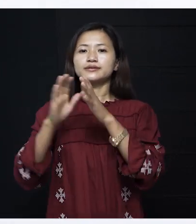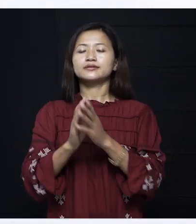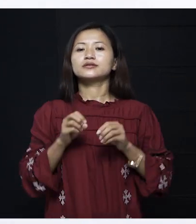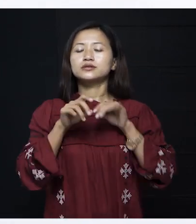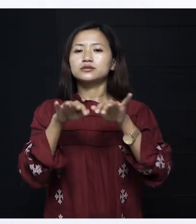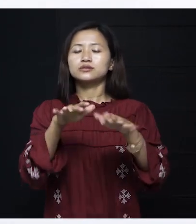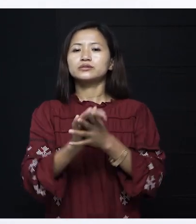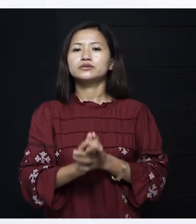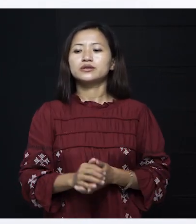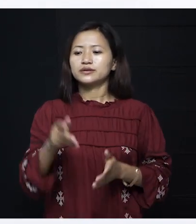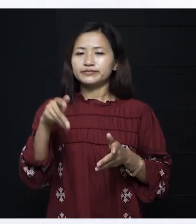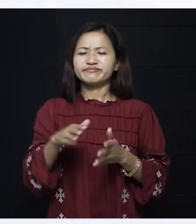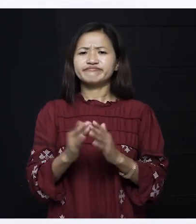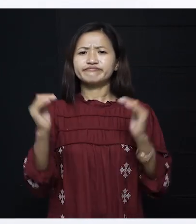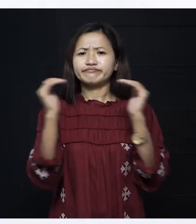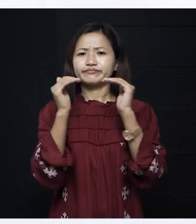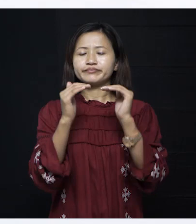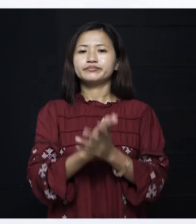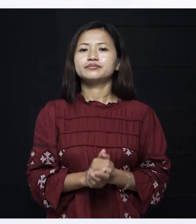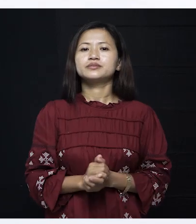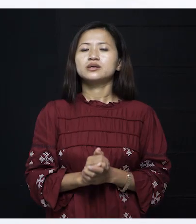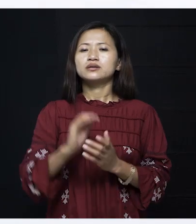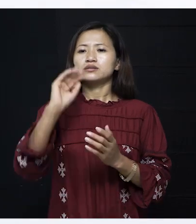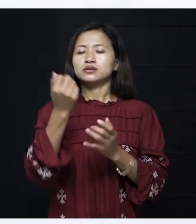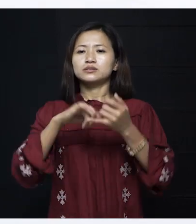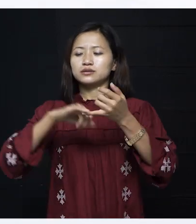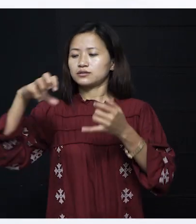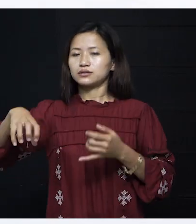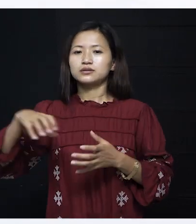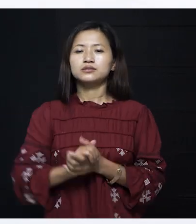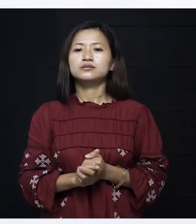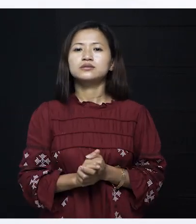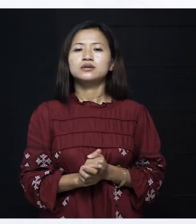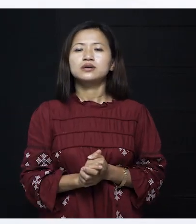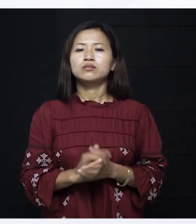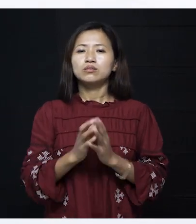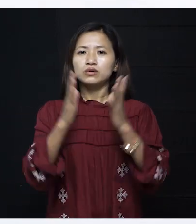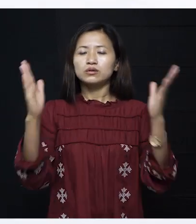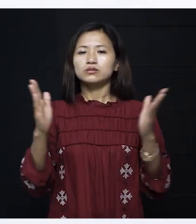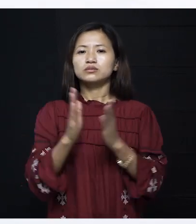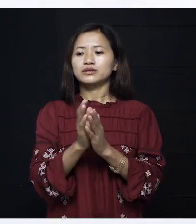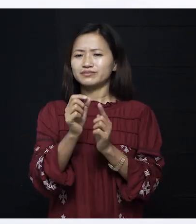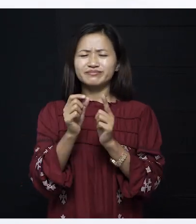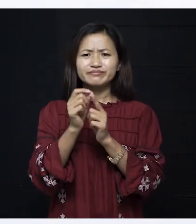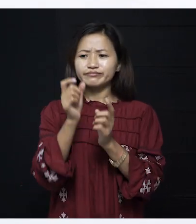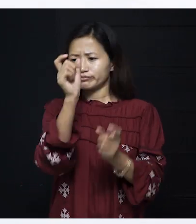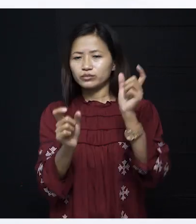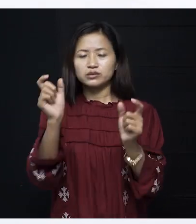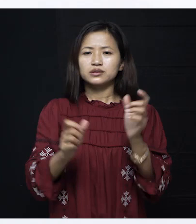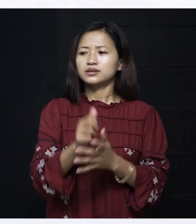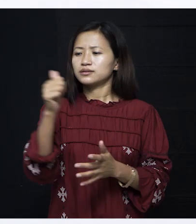distribution, it is not equal, right? In some states, there are more population comparing to another state.